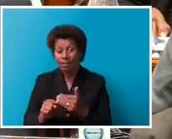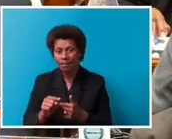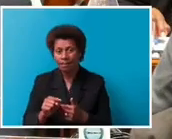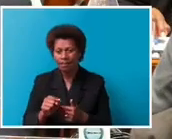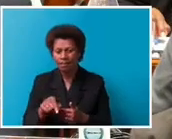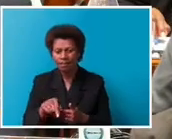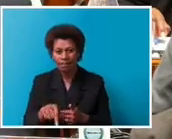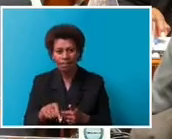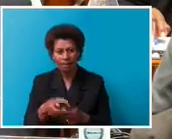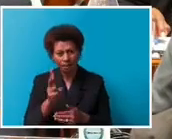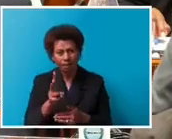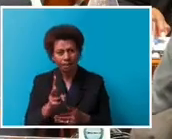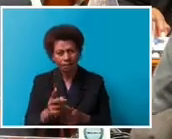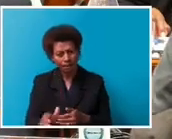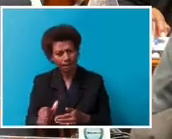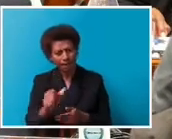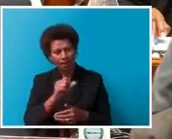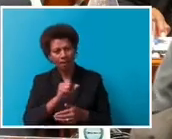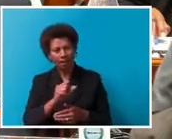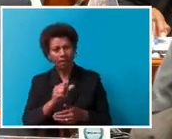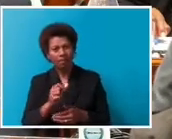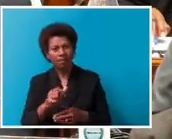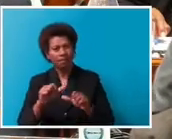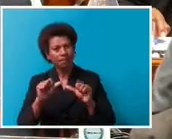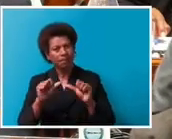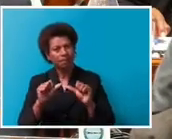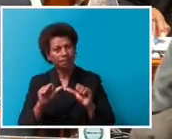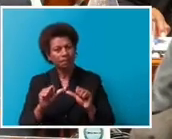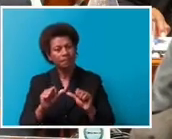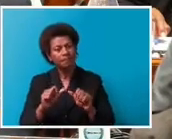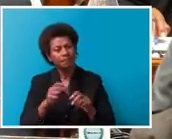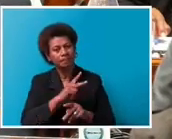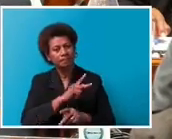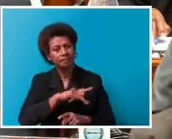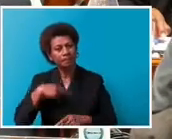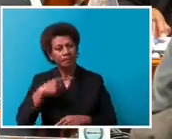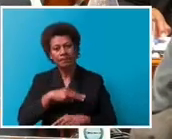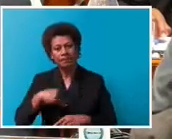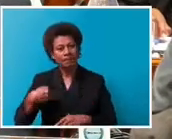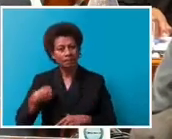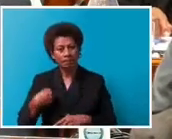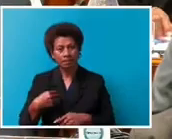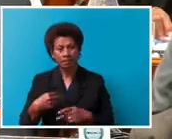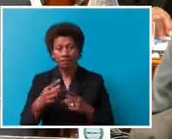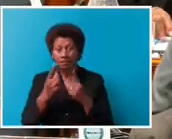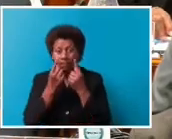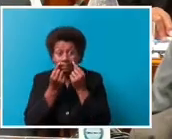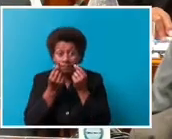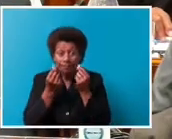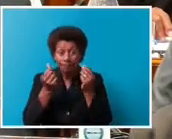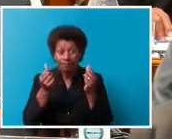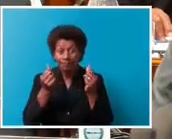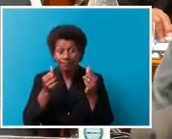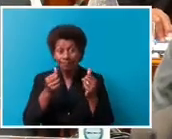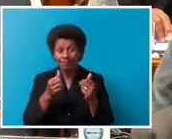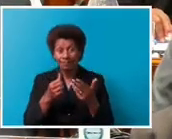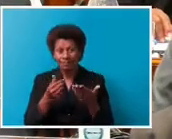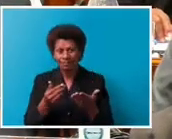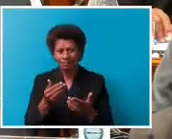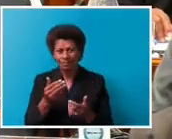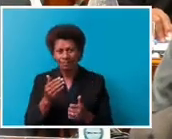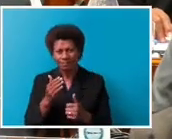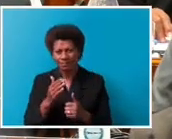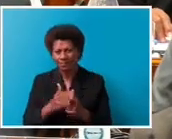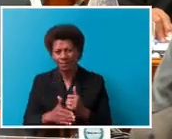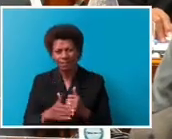Mr. Speaker, say in itself. Honorable Sitiveni Rambuka has an unshakable vision that he did not shake even after losing a